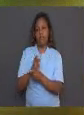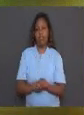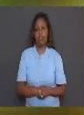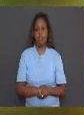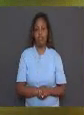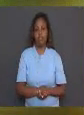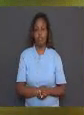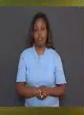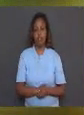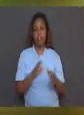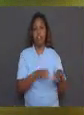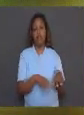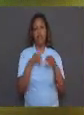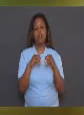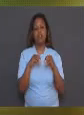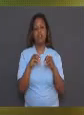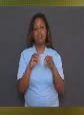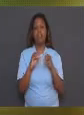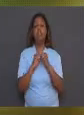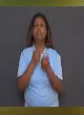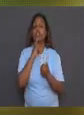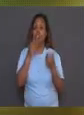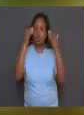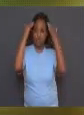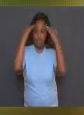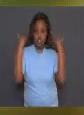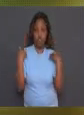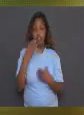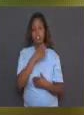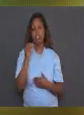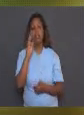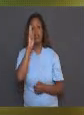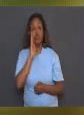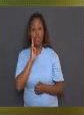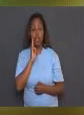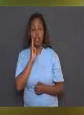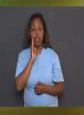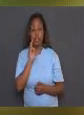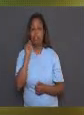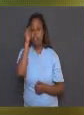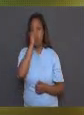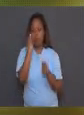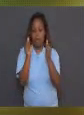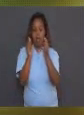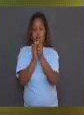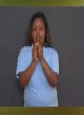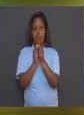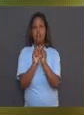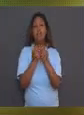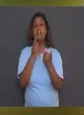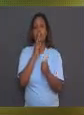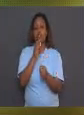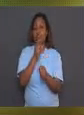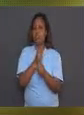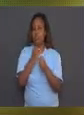Students, how could Egypt and Sudan work with Ethiopia to